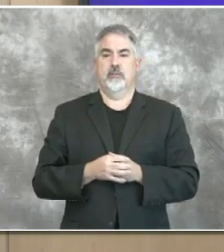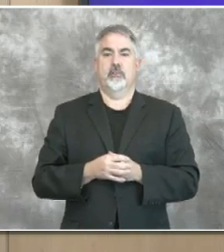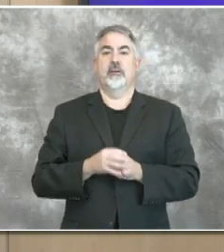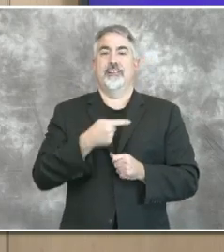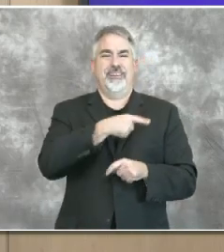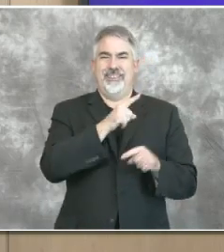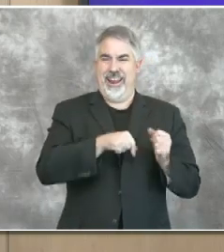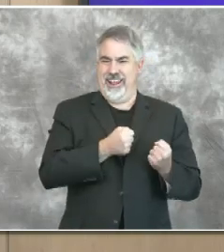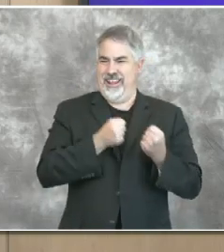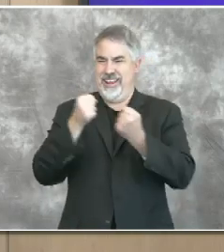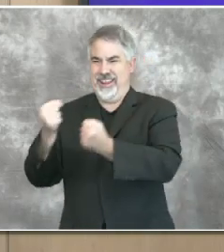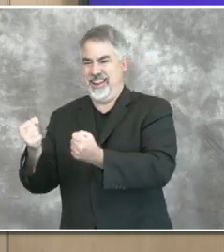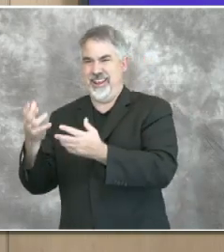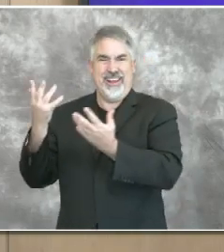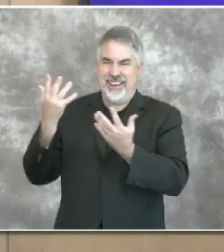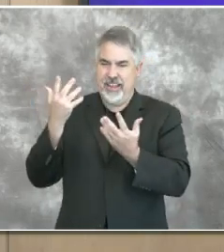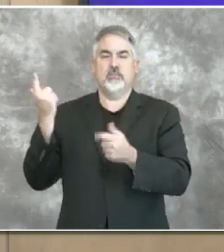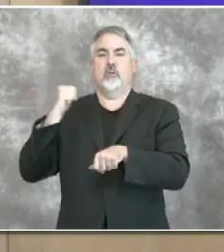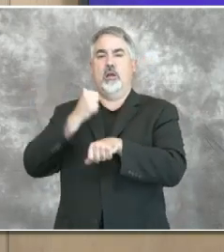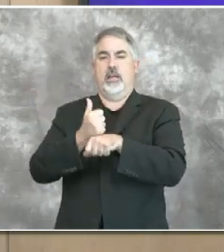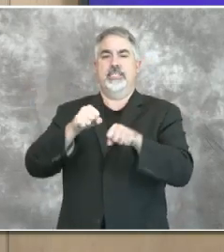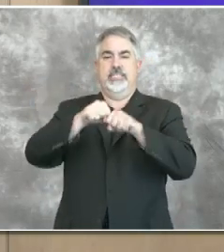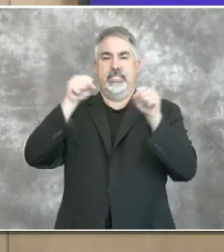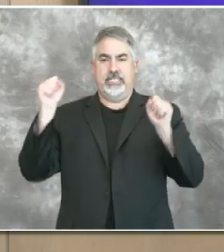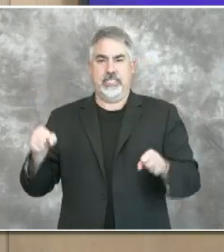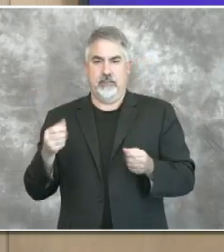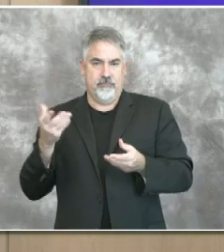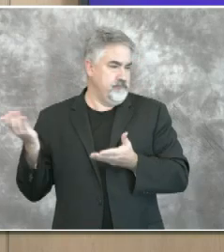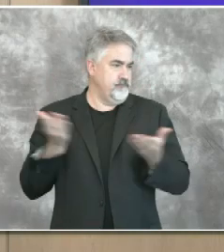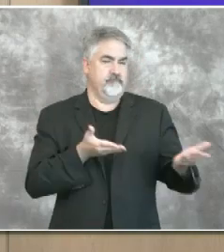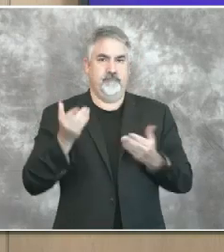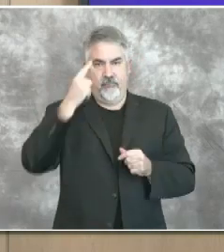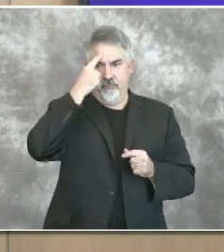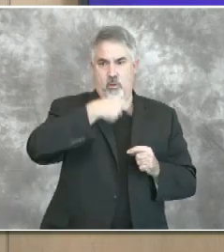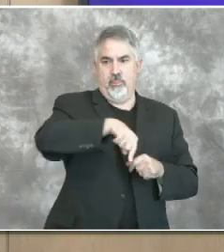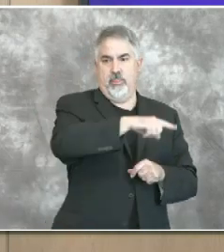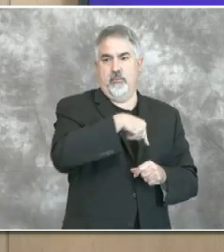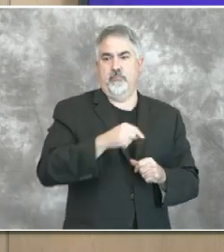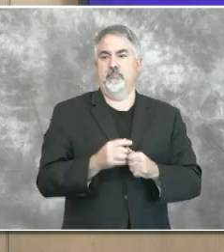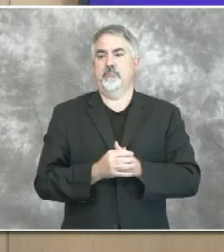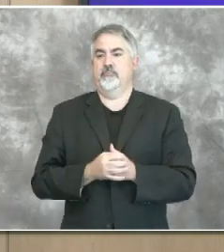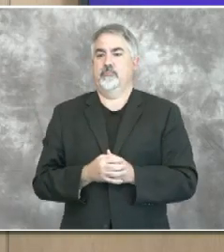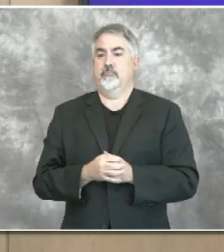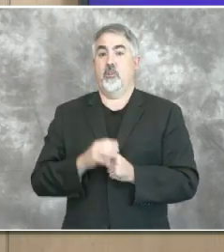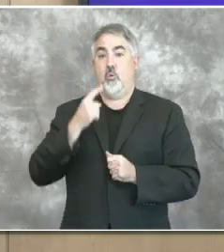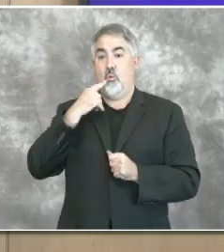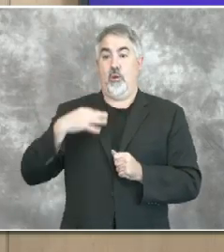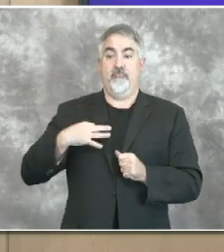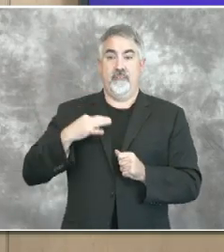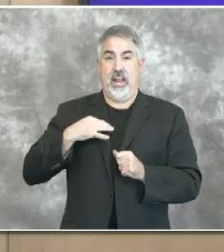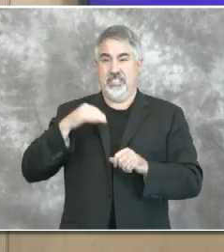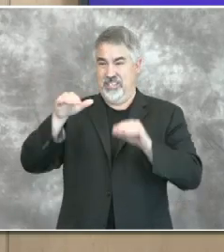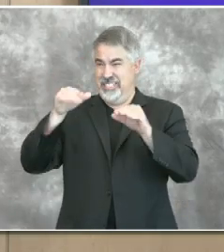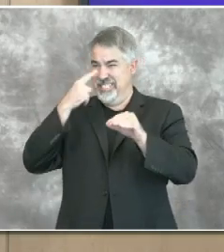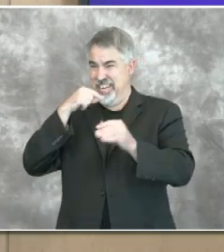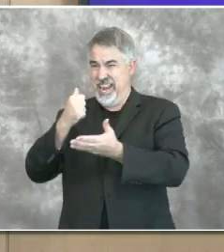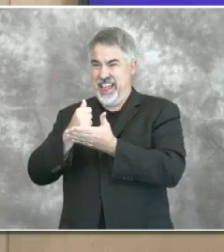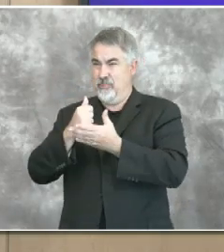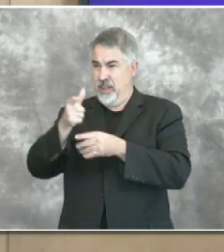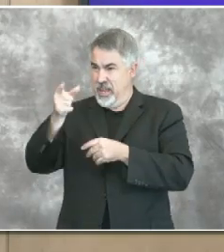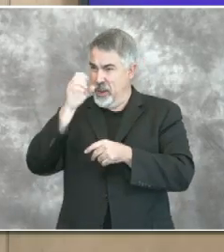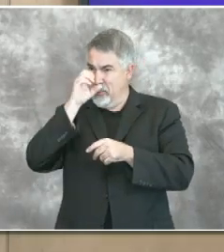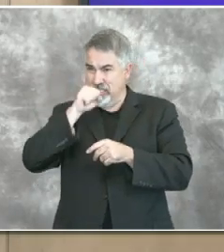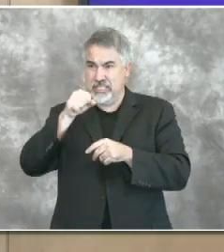center would be placed in the food bank's conference room where volunteers would call seniors who had missed their pickup for the month